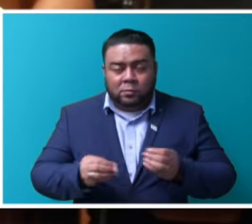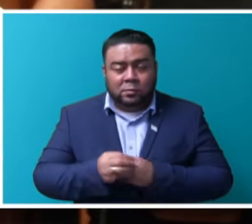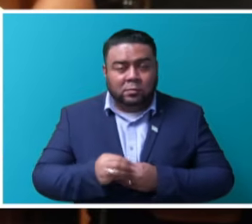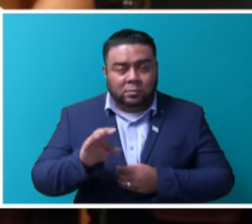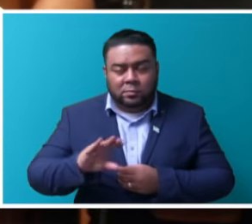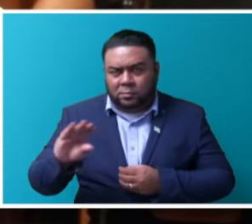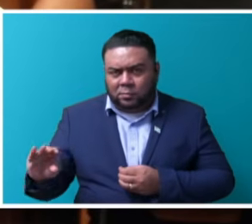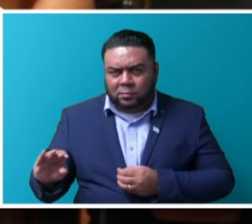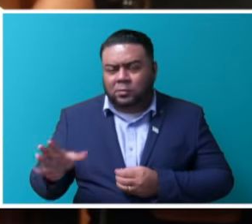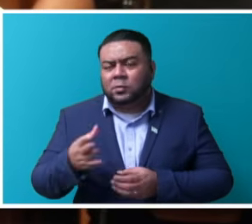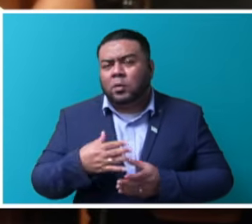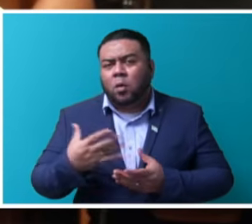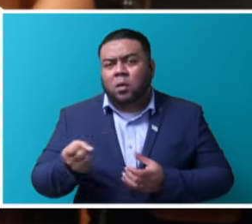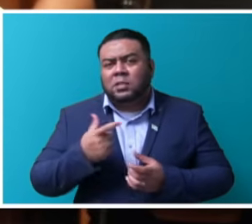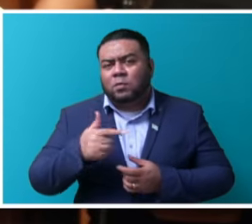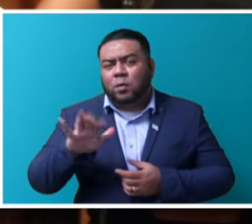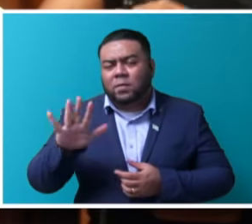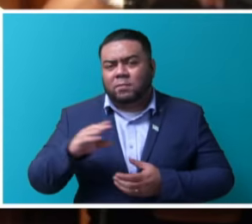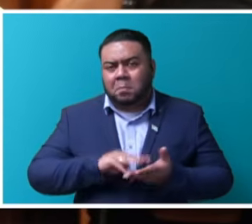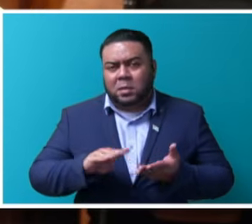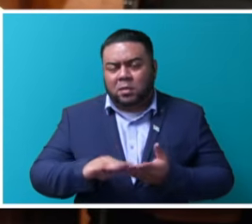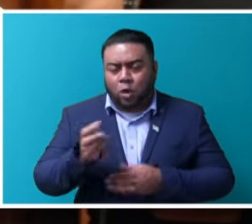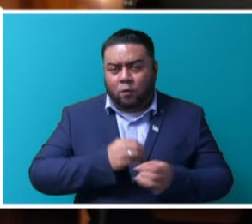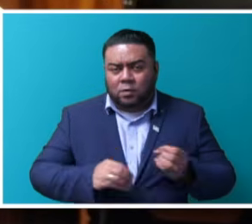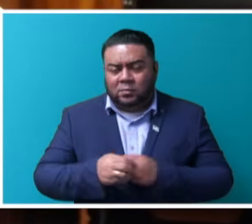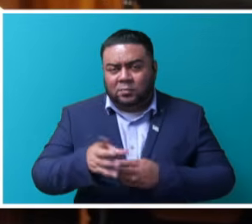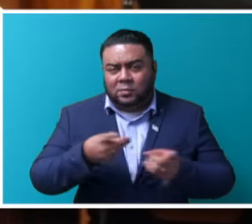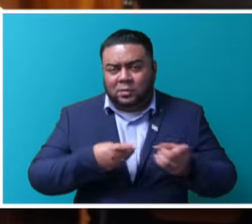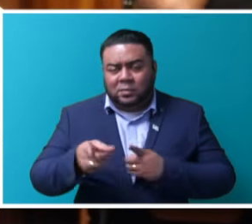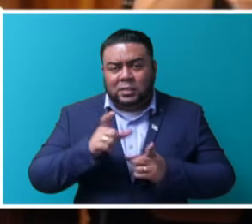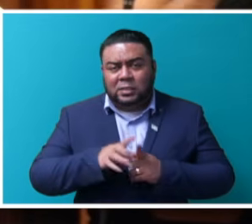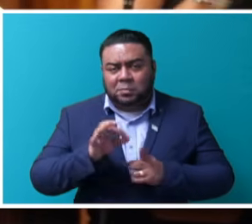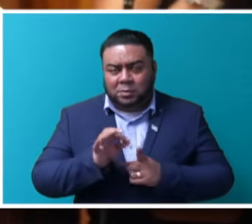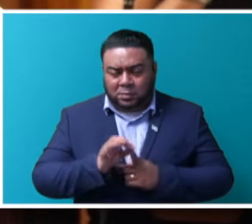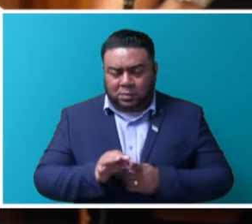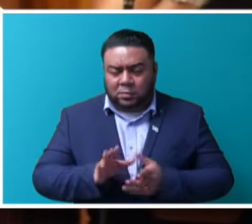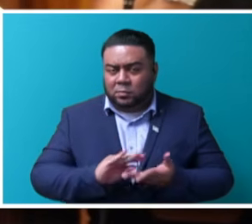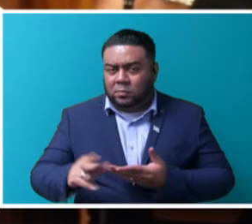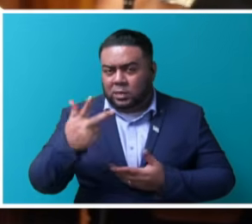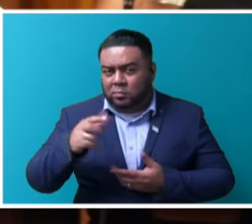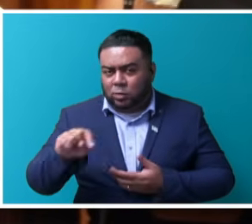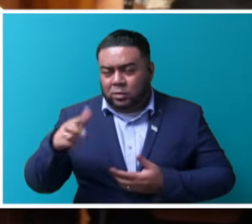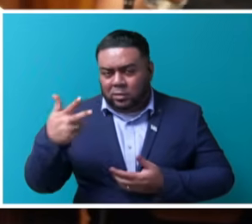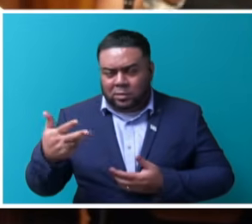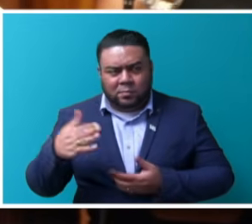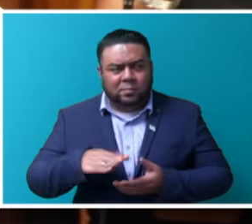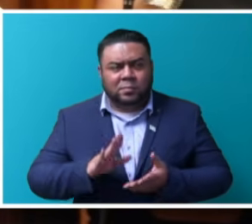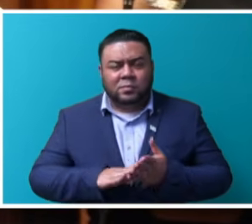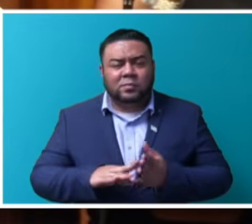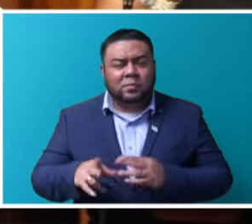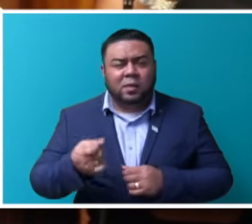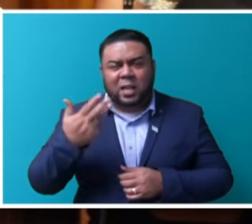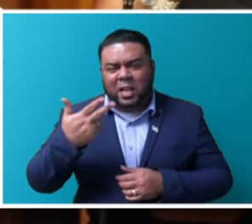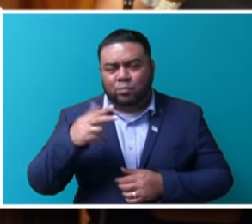is allocated 7.5 million, and the Office of the Director of Public Prosecutions is allocated 8.9, while FICAC is provided